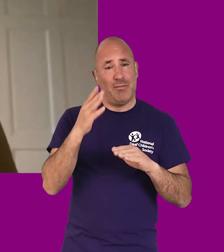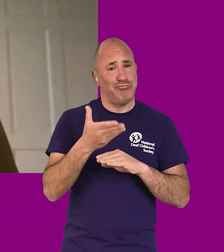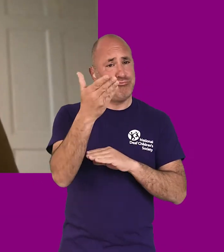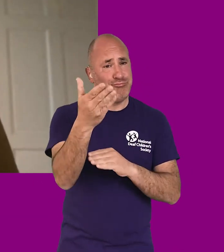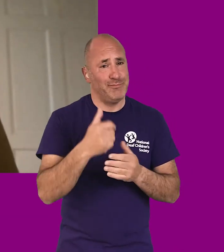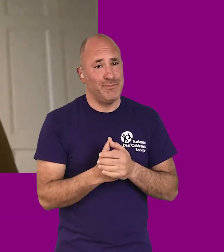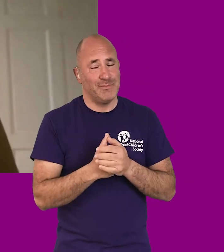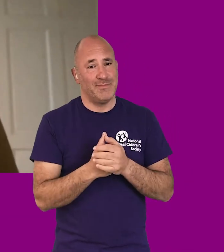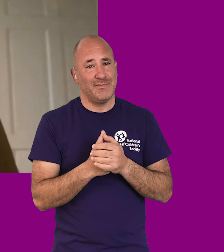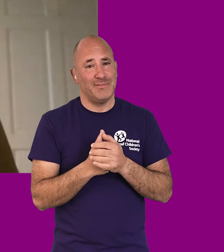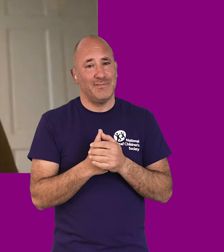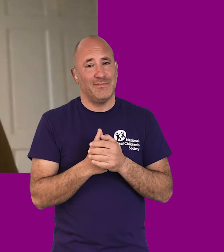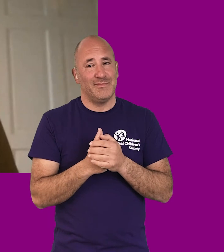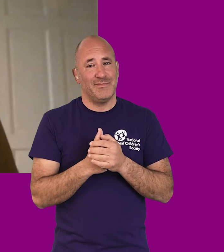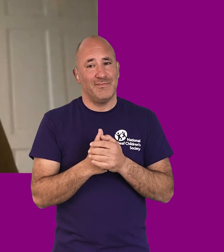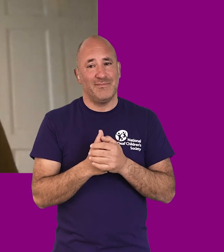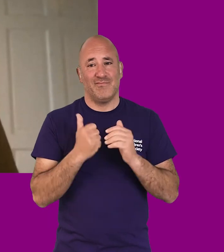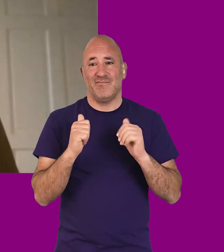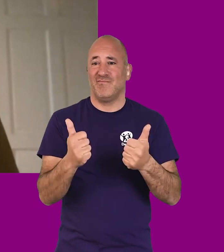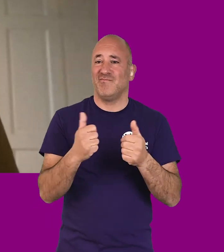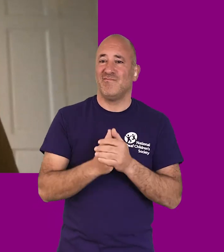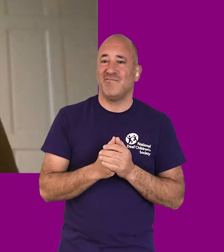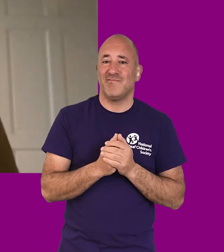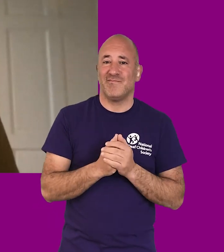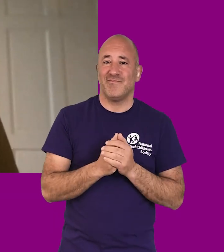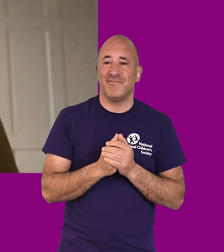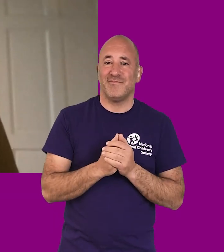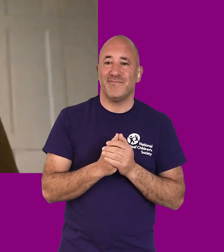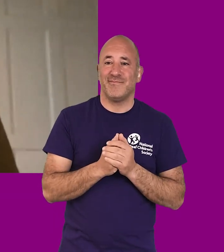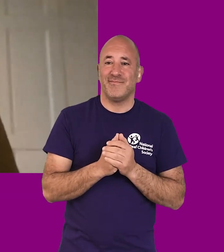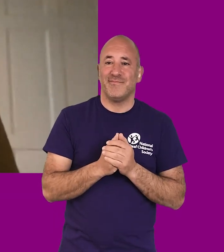those links that I referred to.